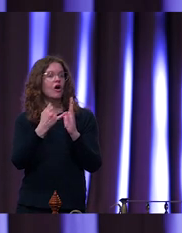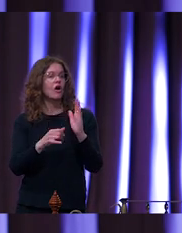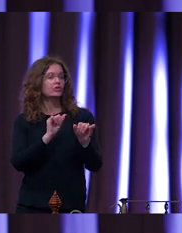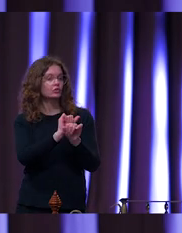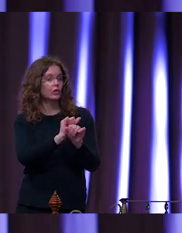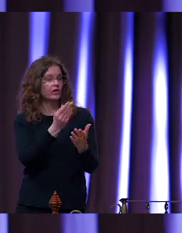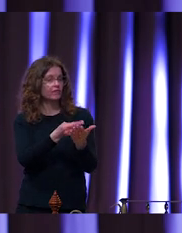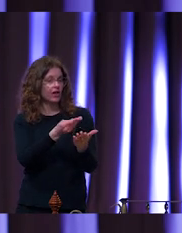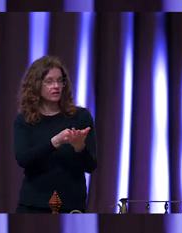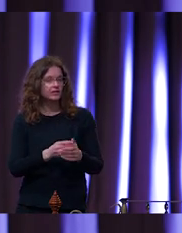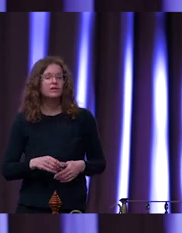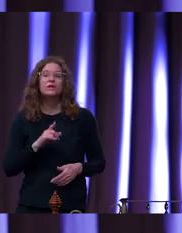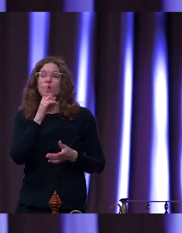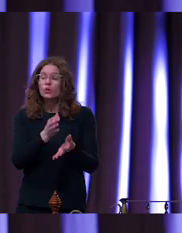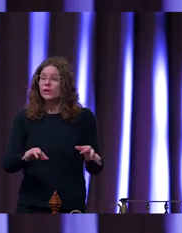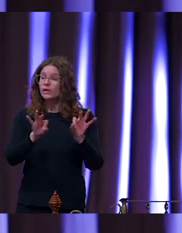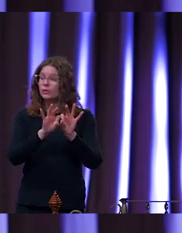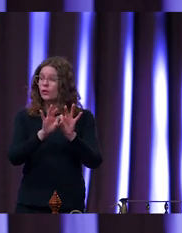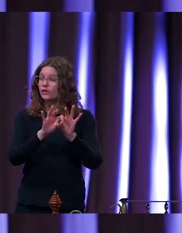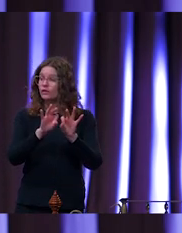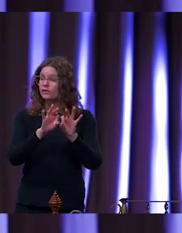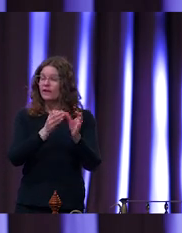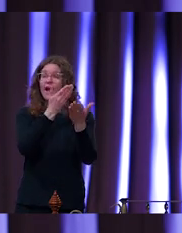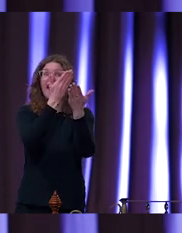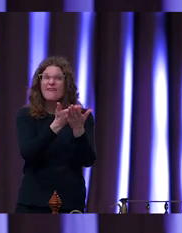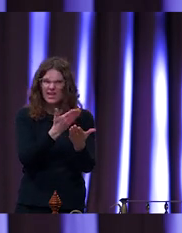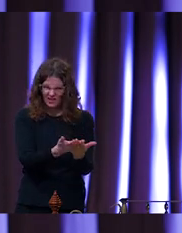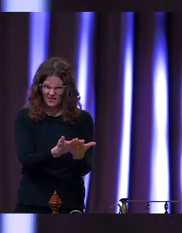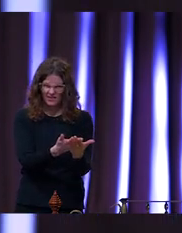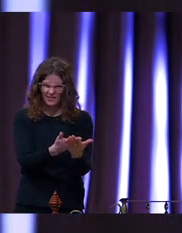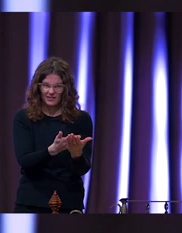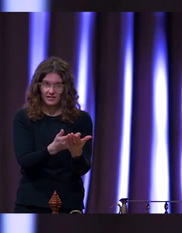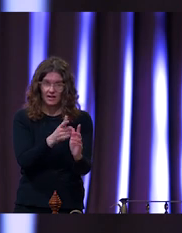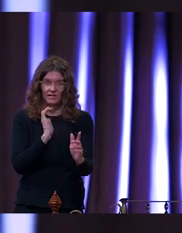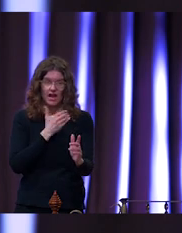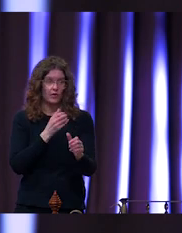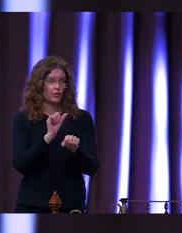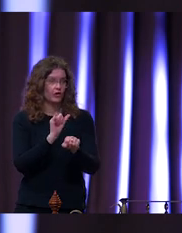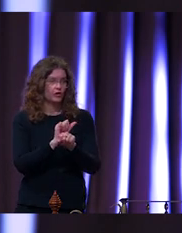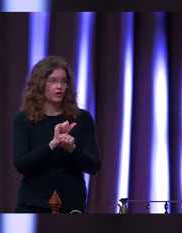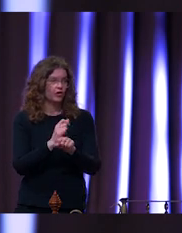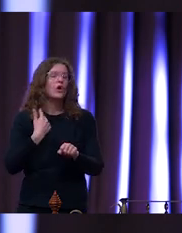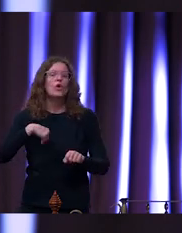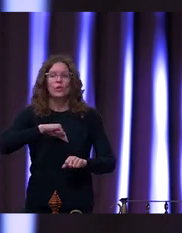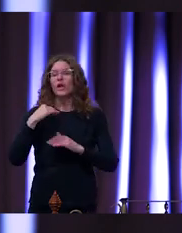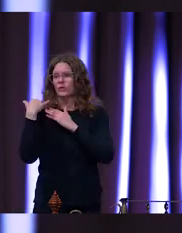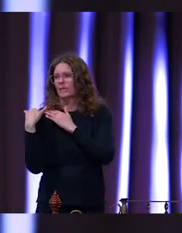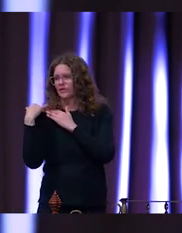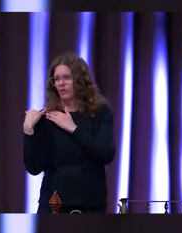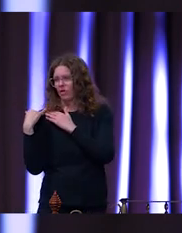a really important evidence of what we're doing is holding ourselves accountable